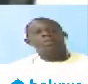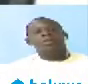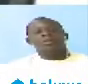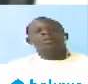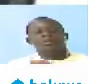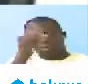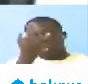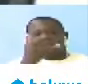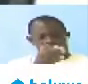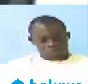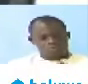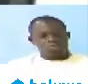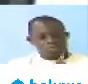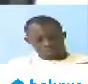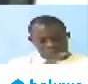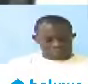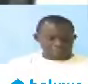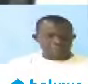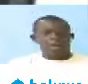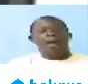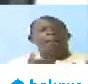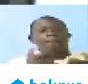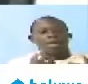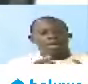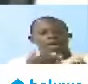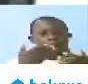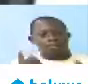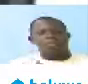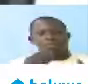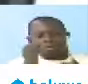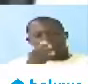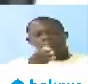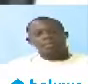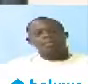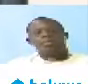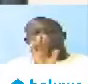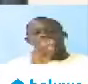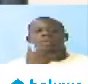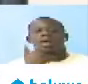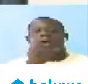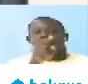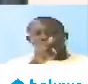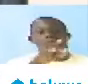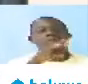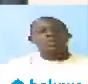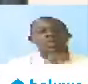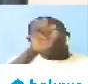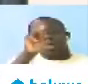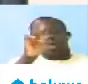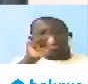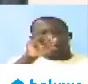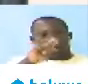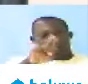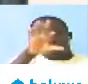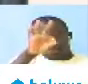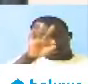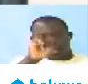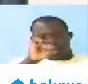Well, I was like a king there, but as the Mandinka proverb goes... Let me ask you, Mr. Kanteh. Did you